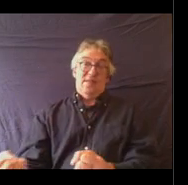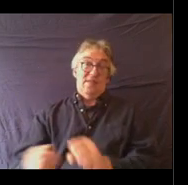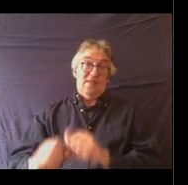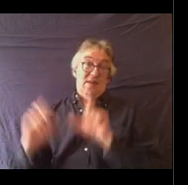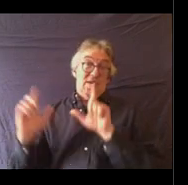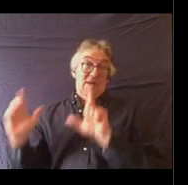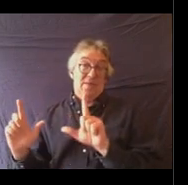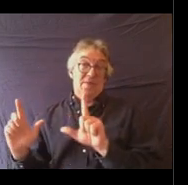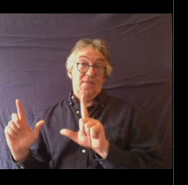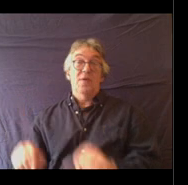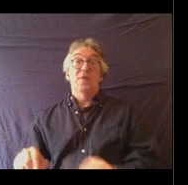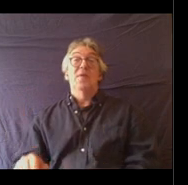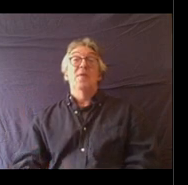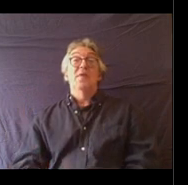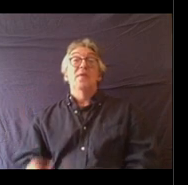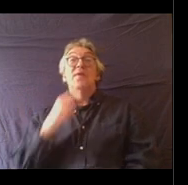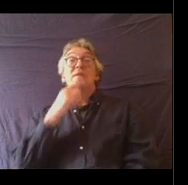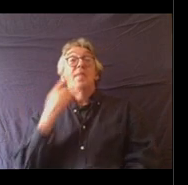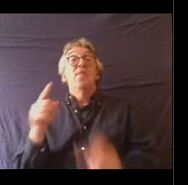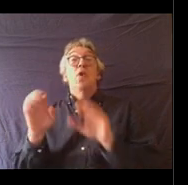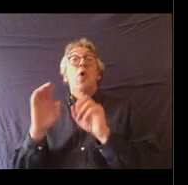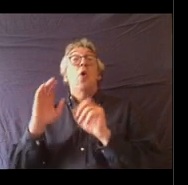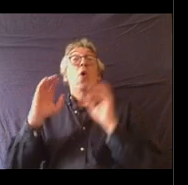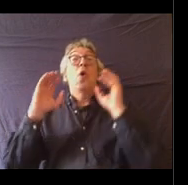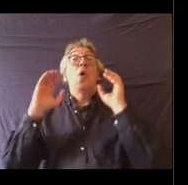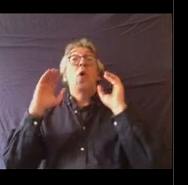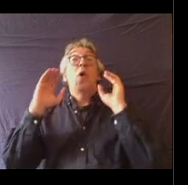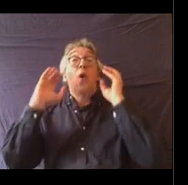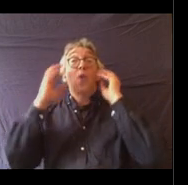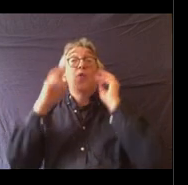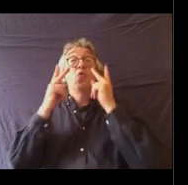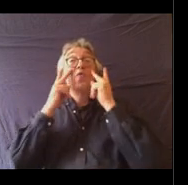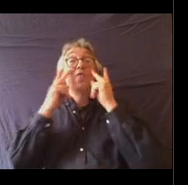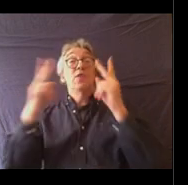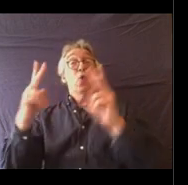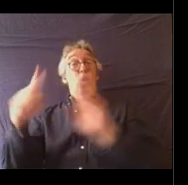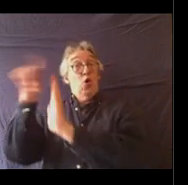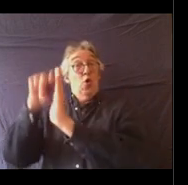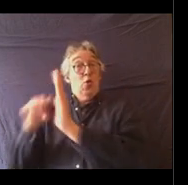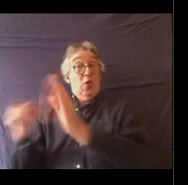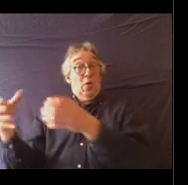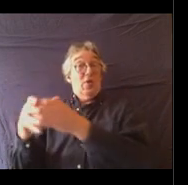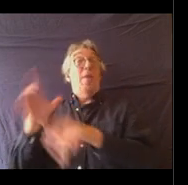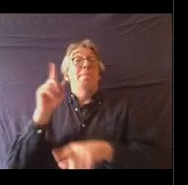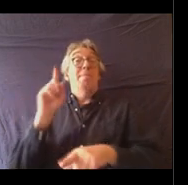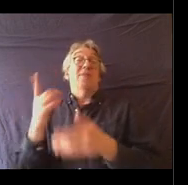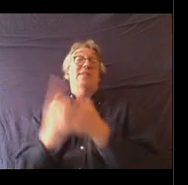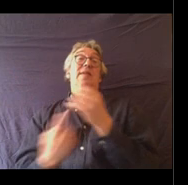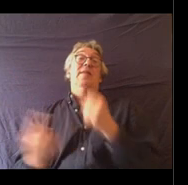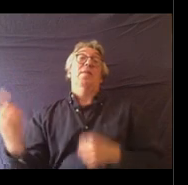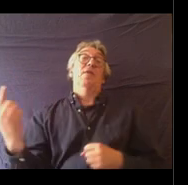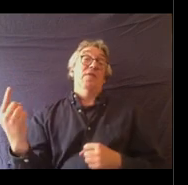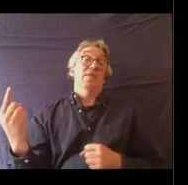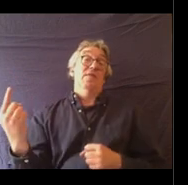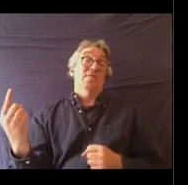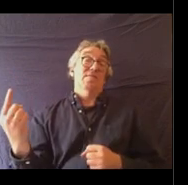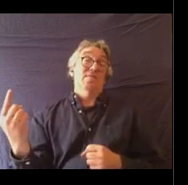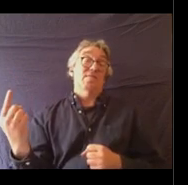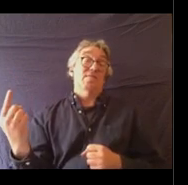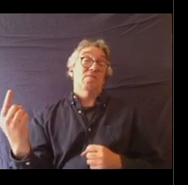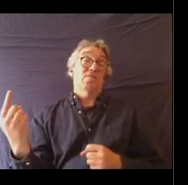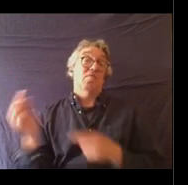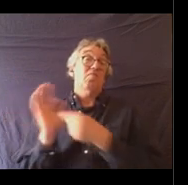talks about the independence of audiovisual regulator. In every member state, you have an audiovisual regulator. So, for